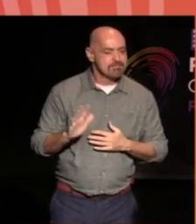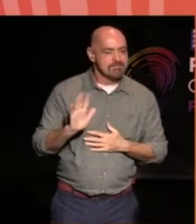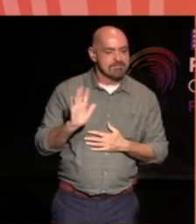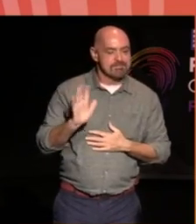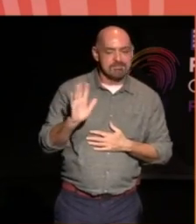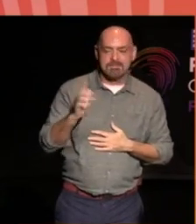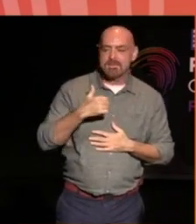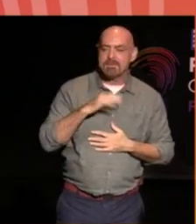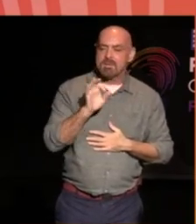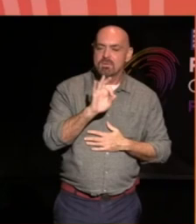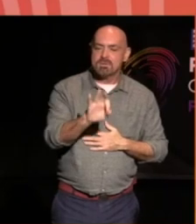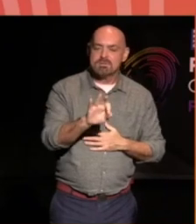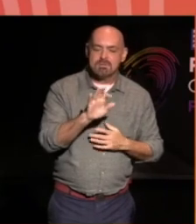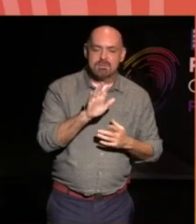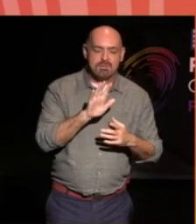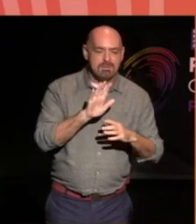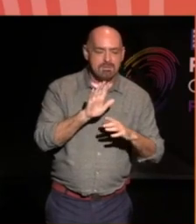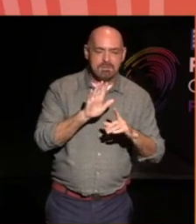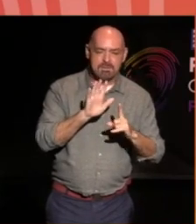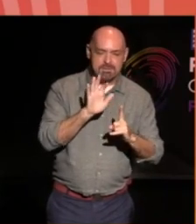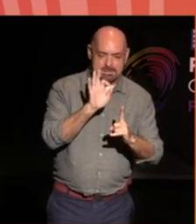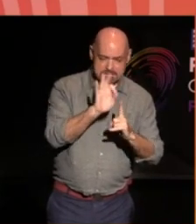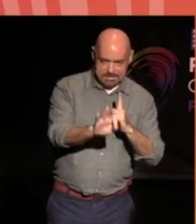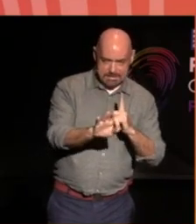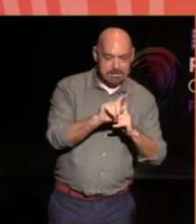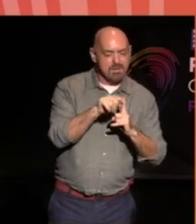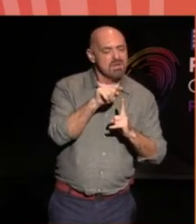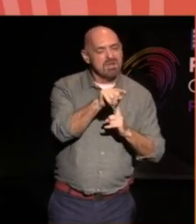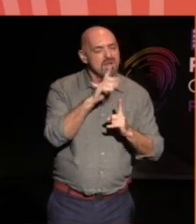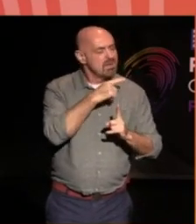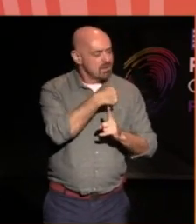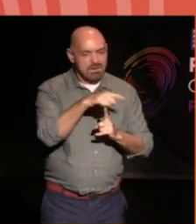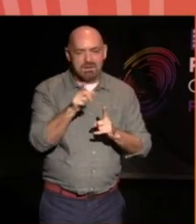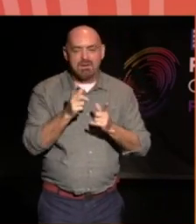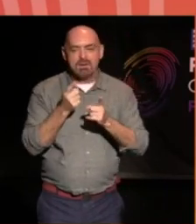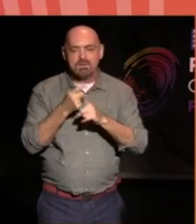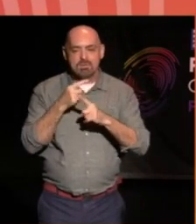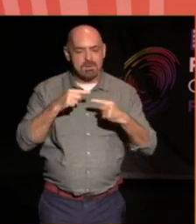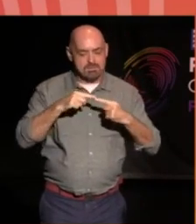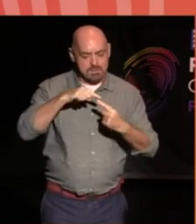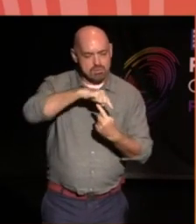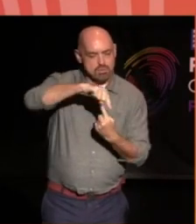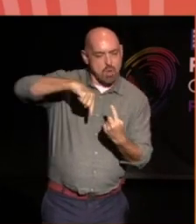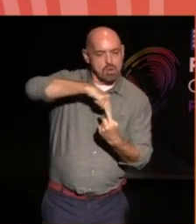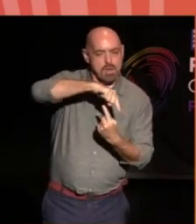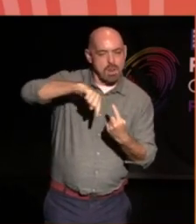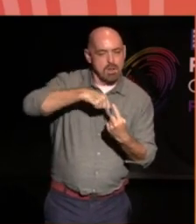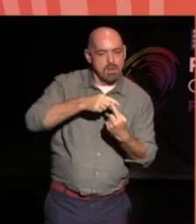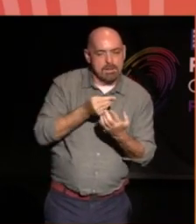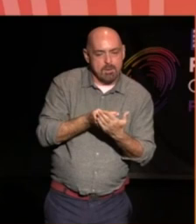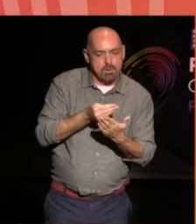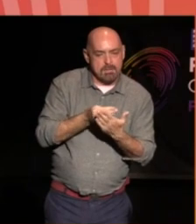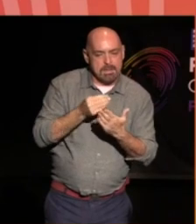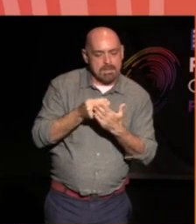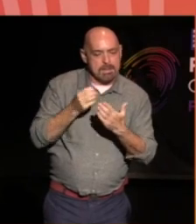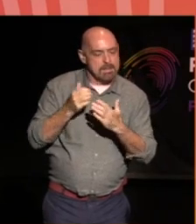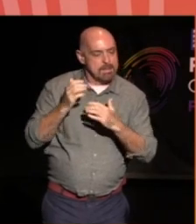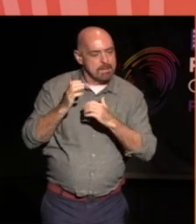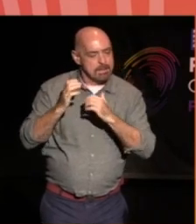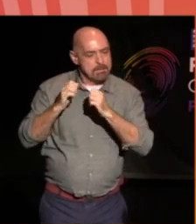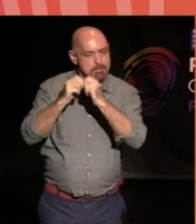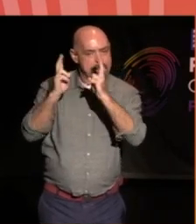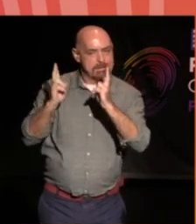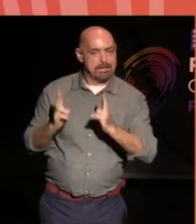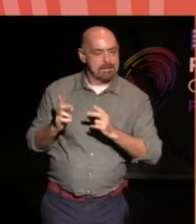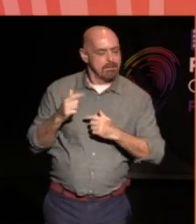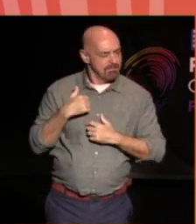My question was particularly around kind of the stuff that was mentioned on circular economy and buildings. And I found that really